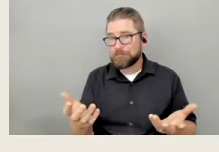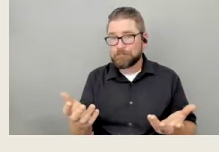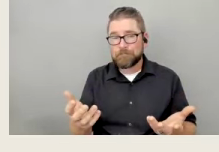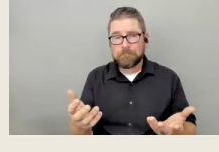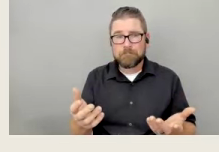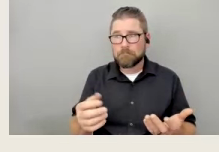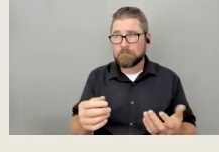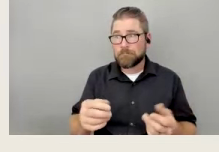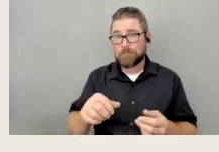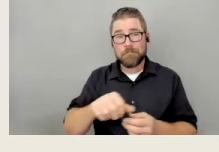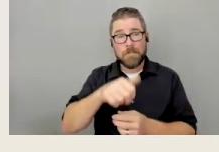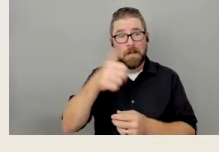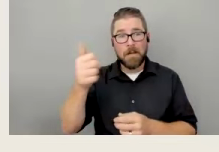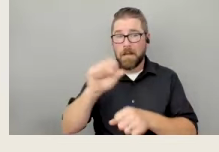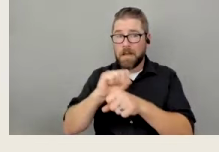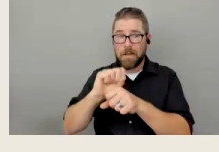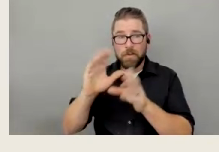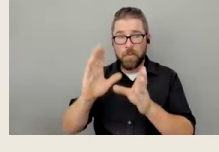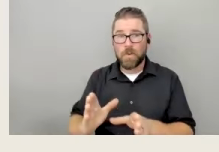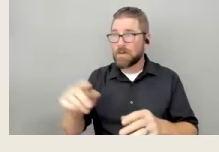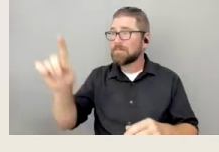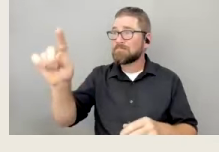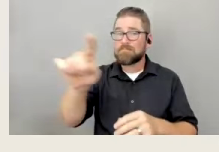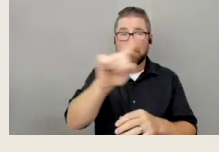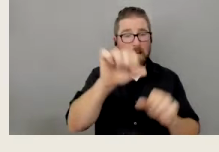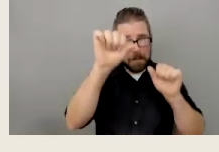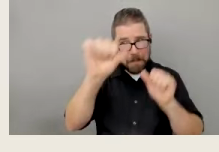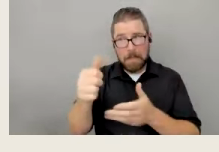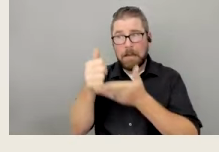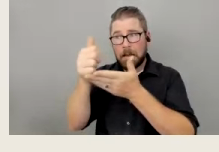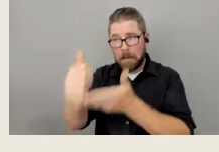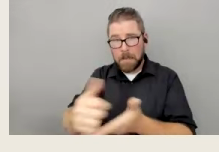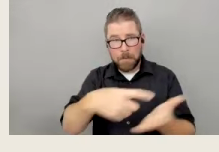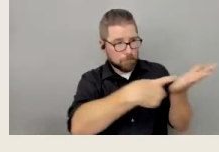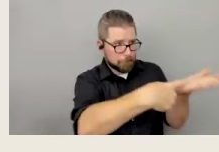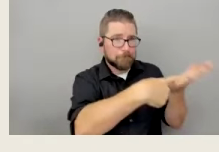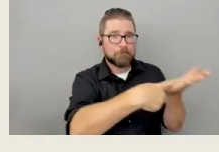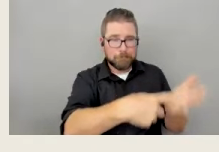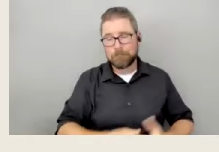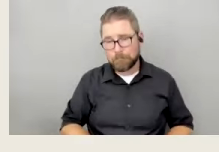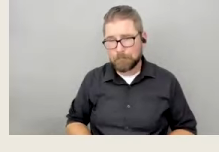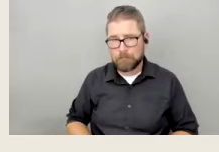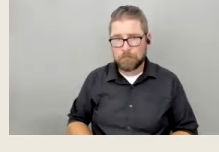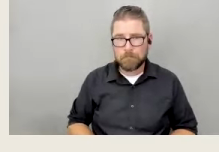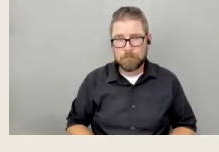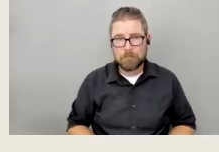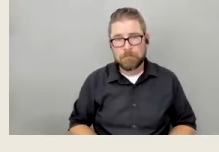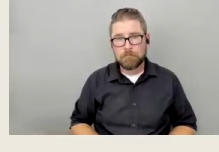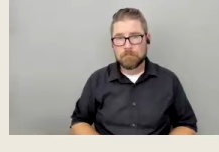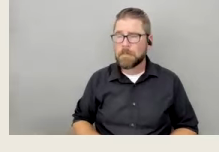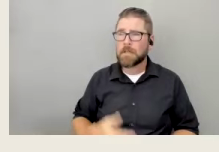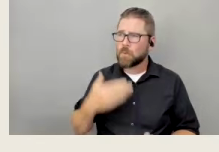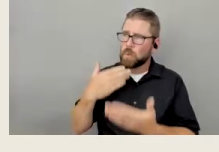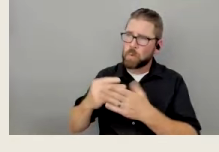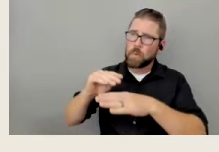support you in having those difficult conversations. Yeah. Yeah, no, I appreciate that. That's good advice. Thank